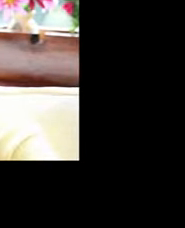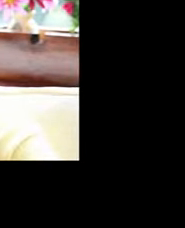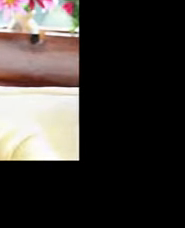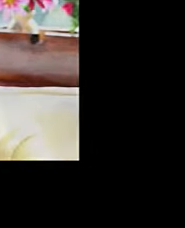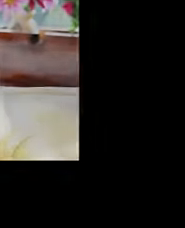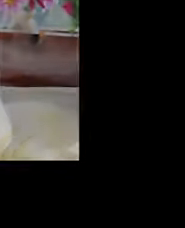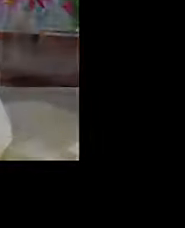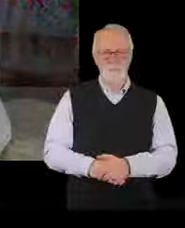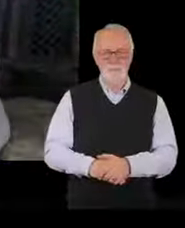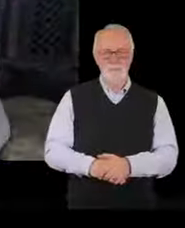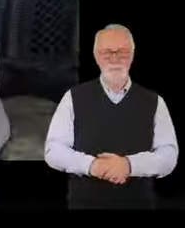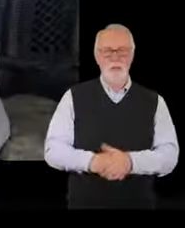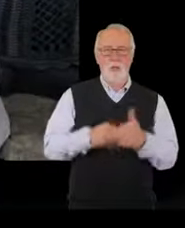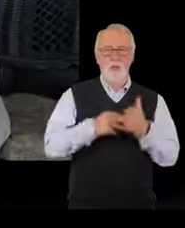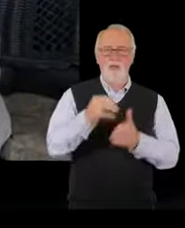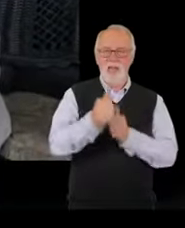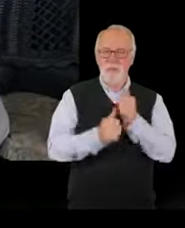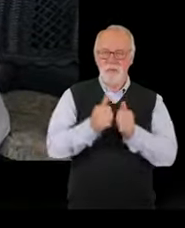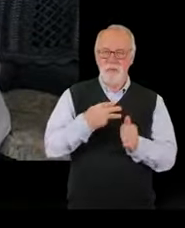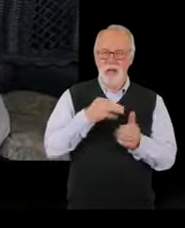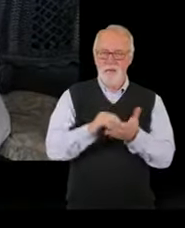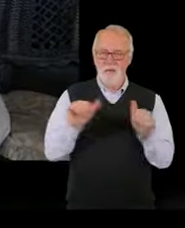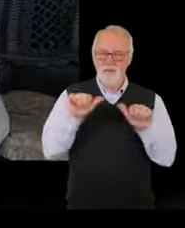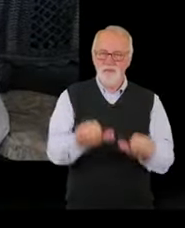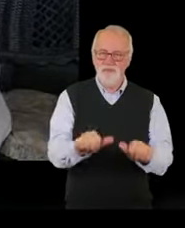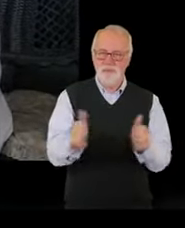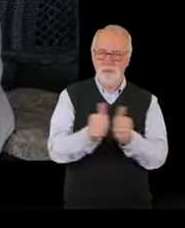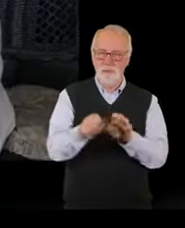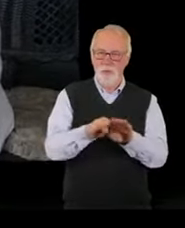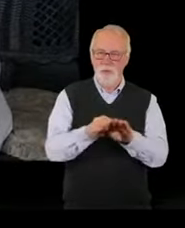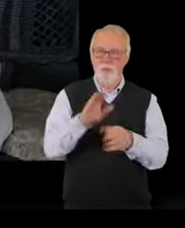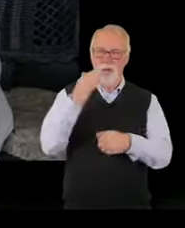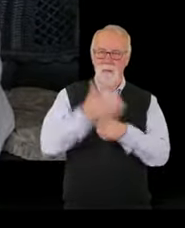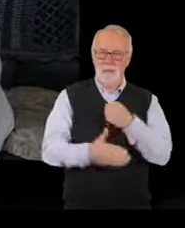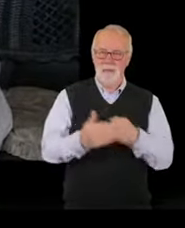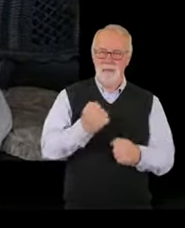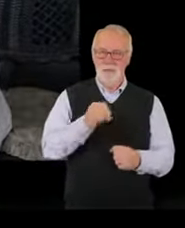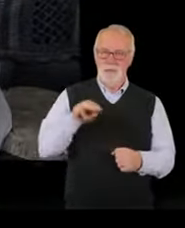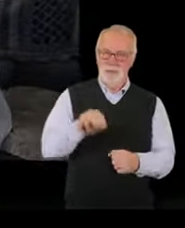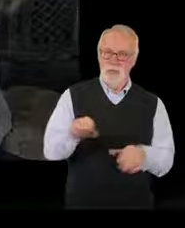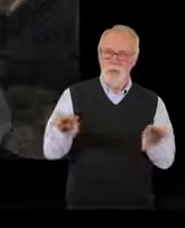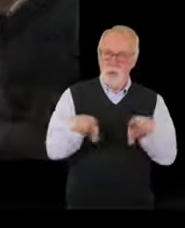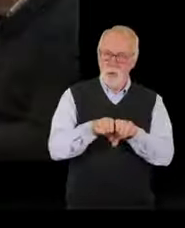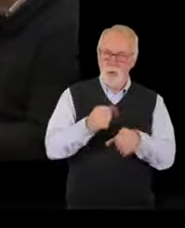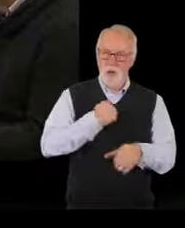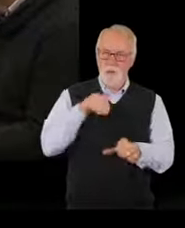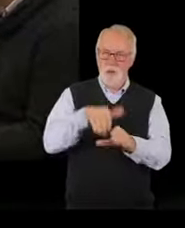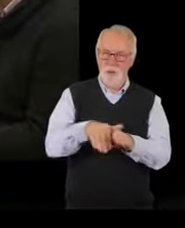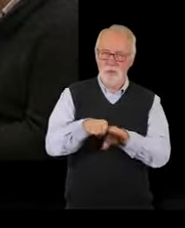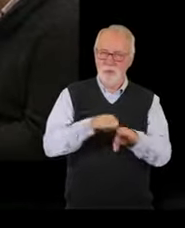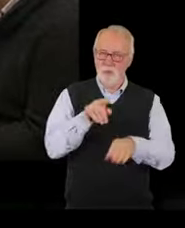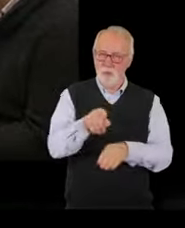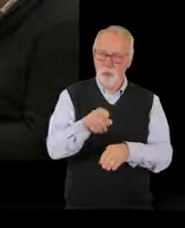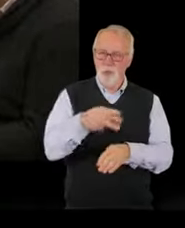just absolutely amazing. When the actions we have agreed with you have been completed, we may then close our involvement